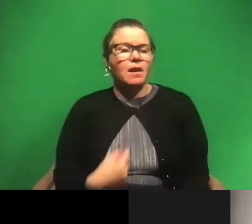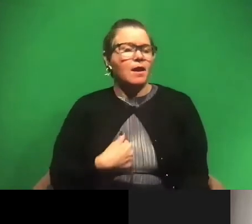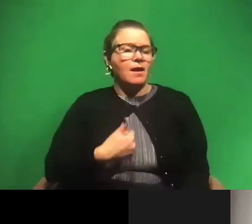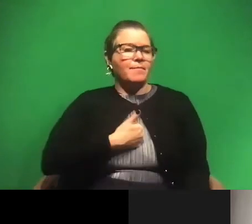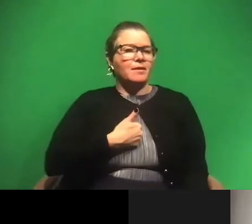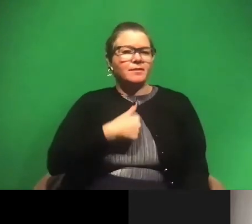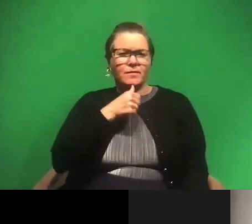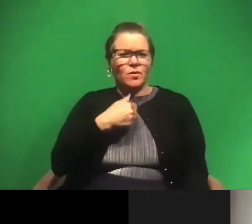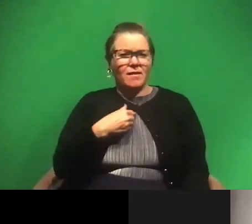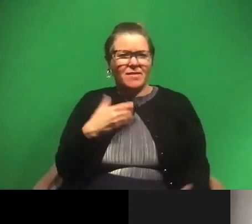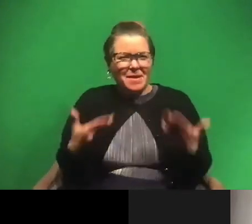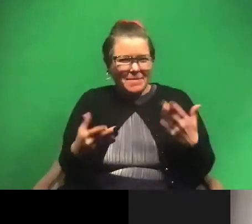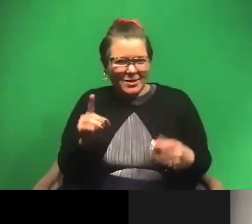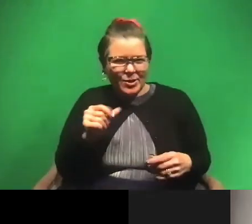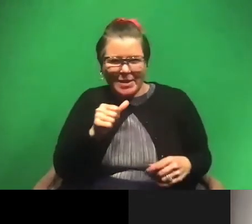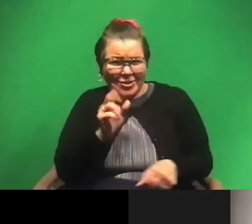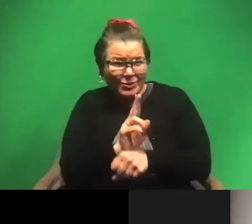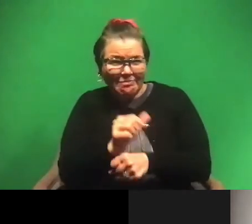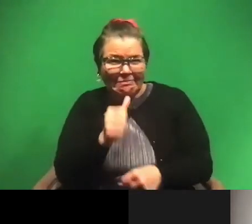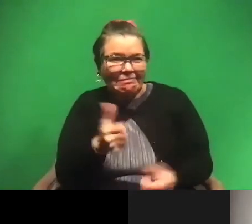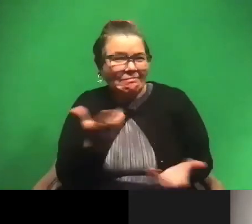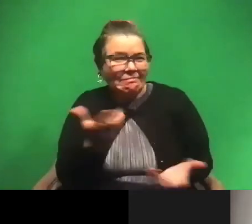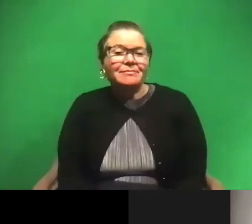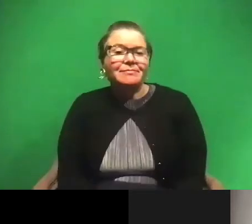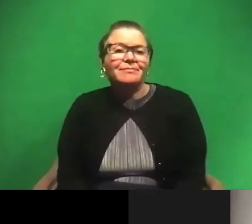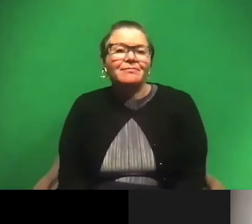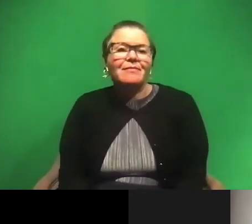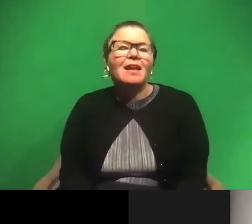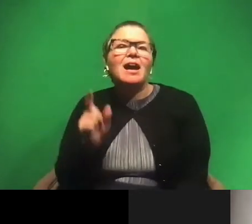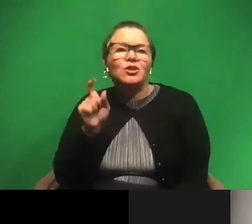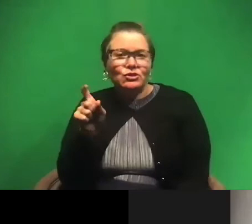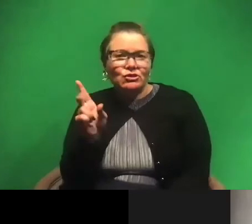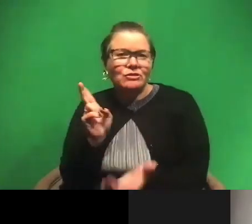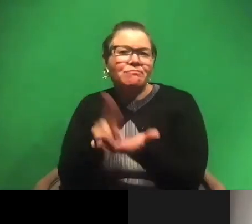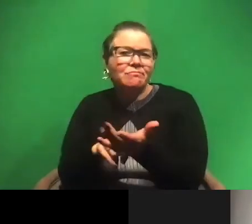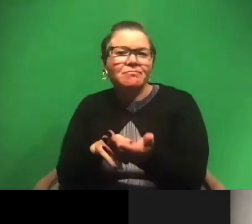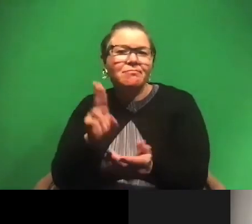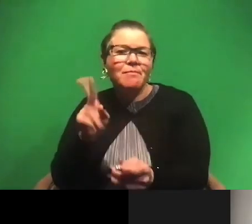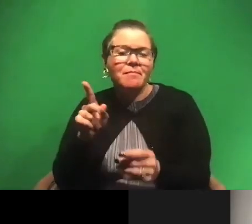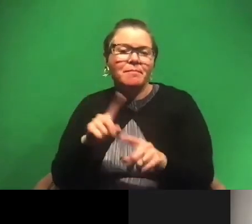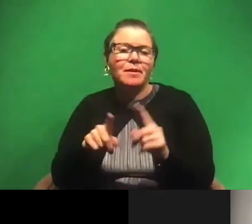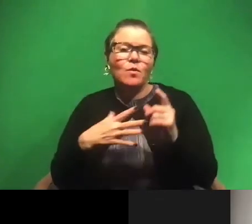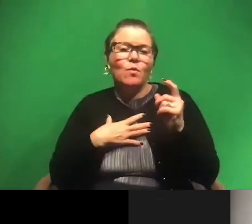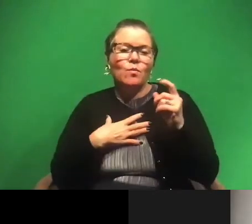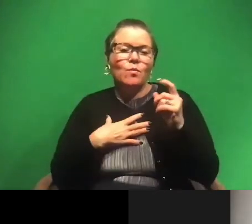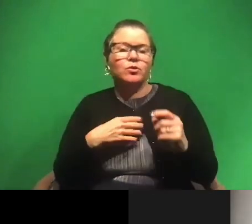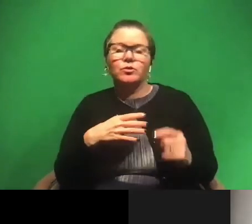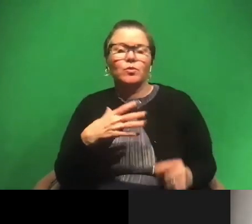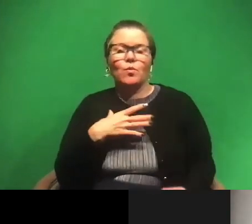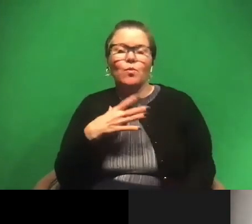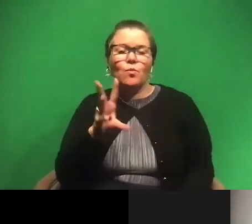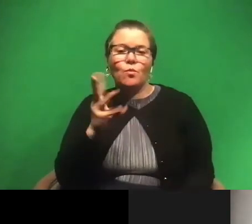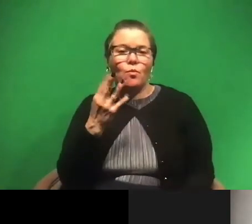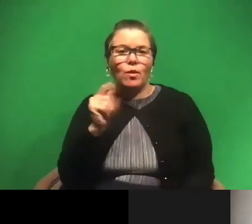I might, but I don't use it. But I know I need to get on it. But the white abalone one is just white abalone. Oh